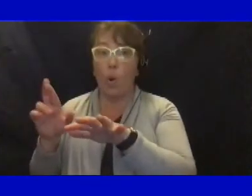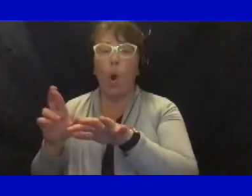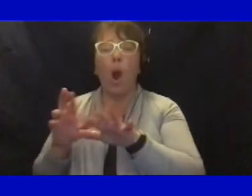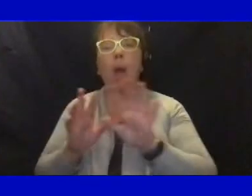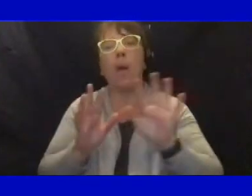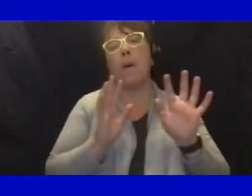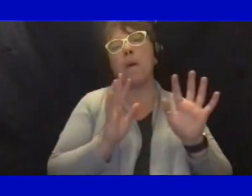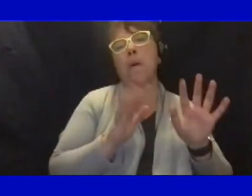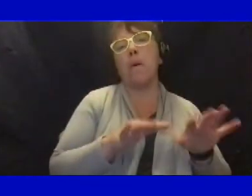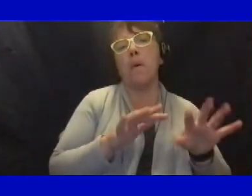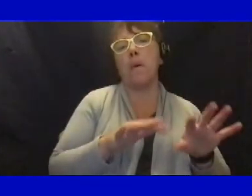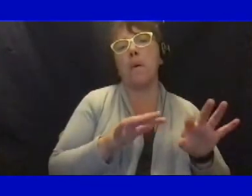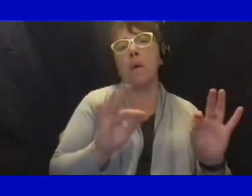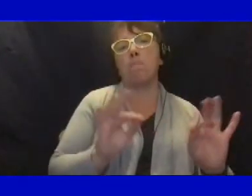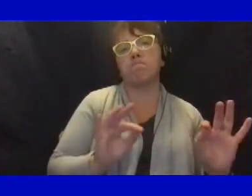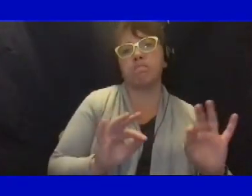downstream.